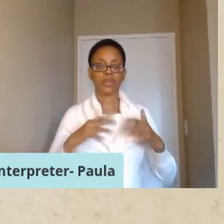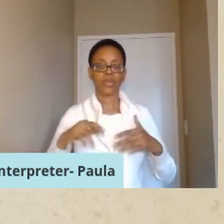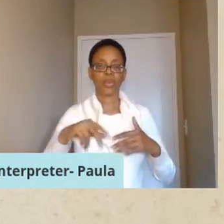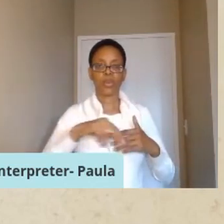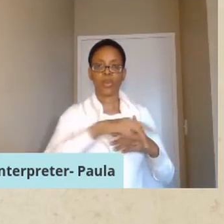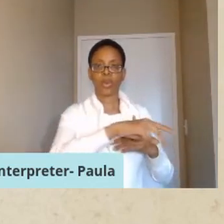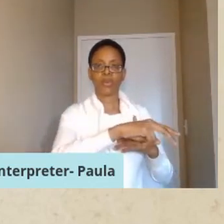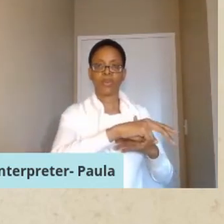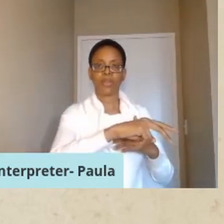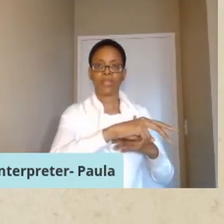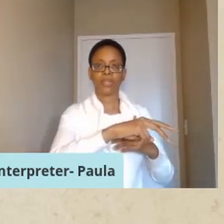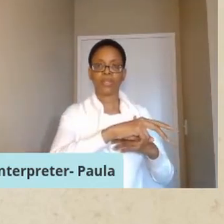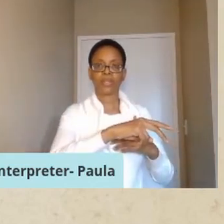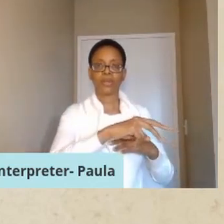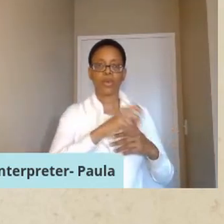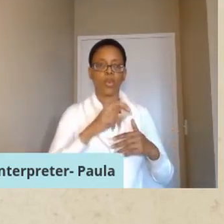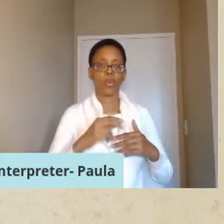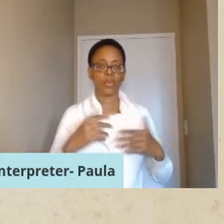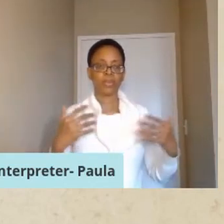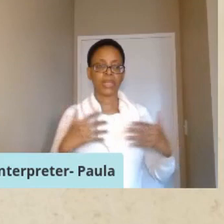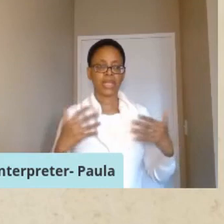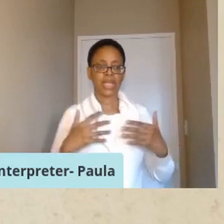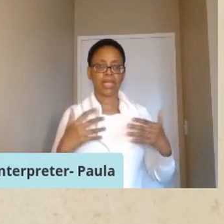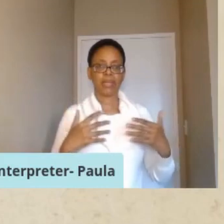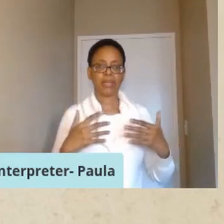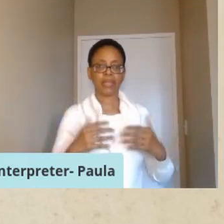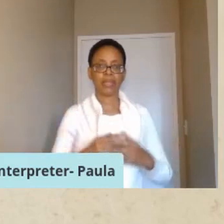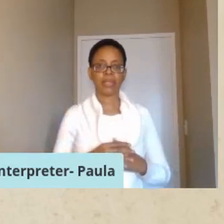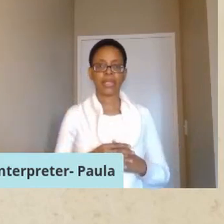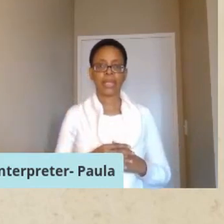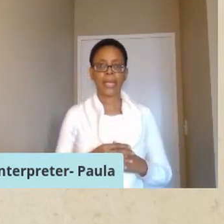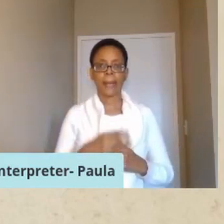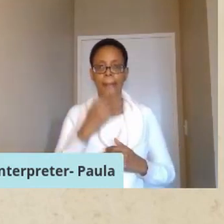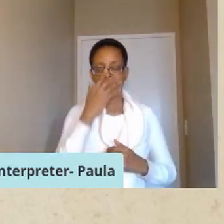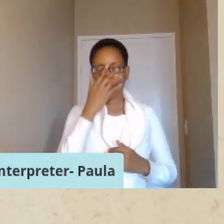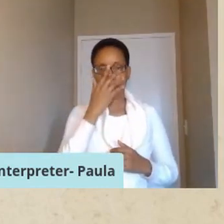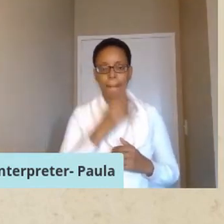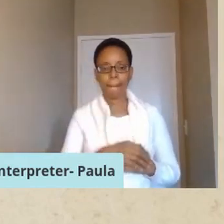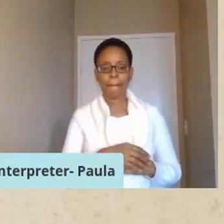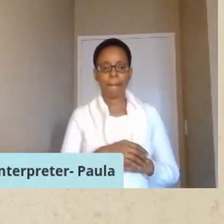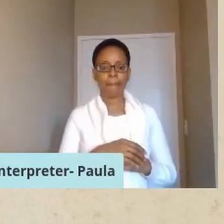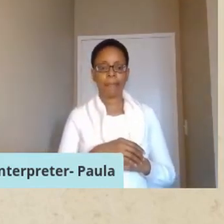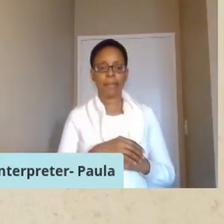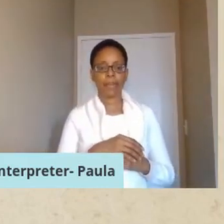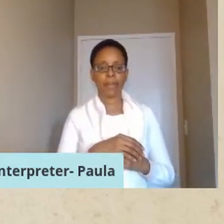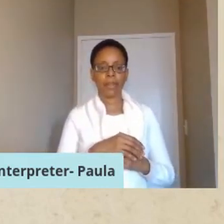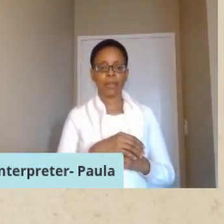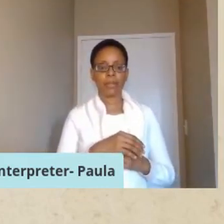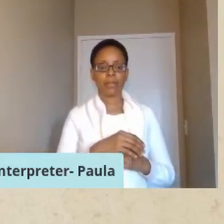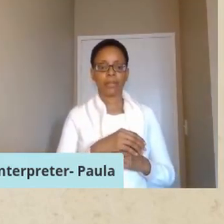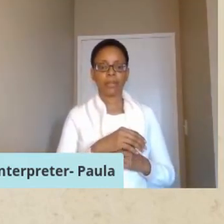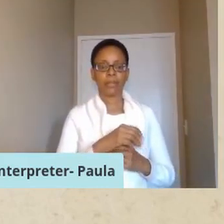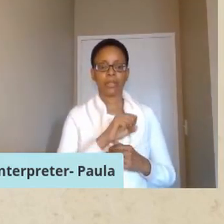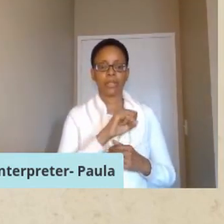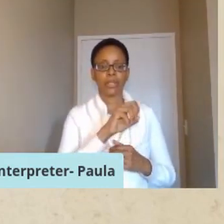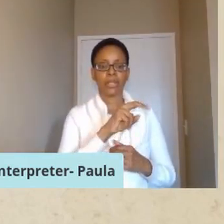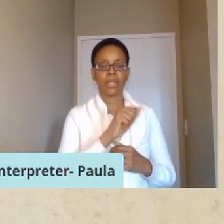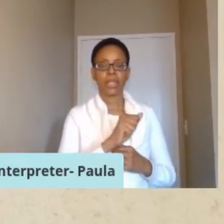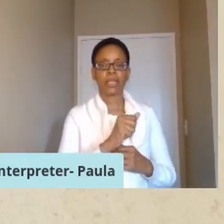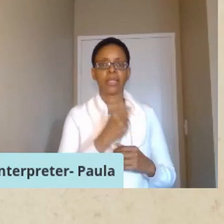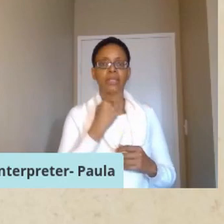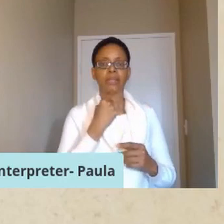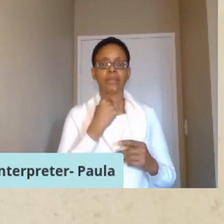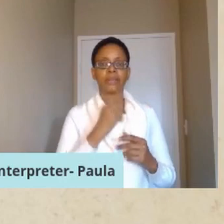walk on it and will be hesitant. So Ibn Sina argues that the religious belief can play an